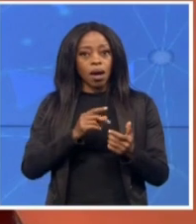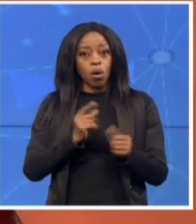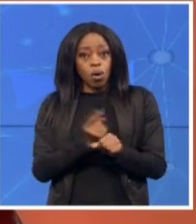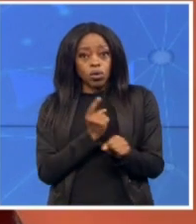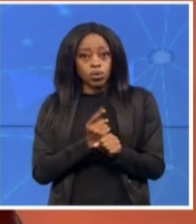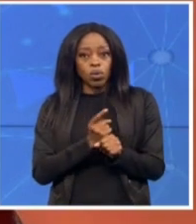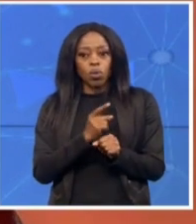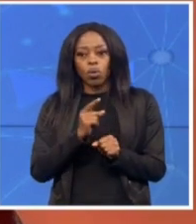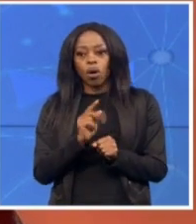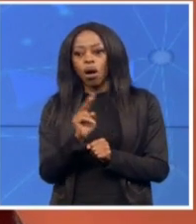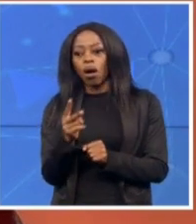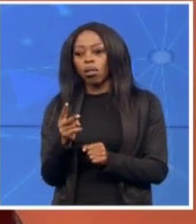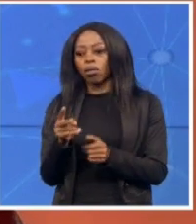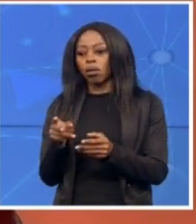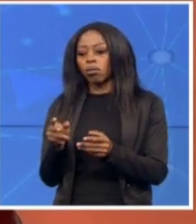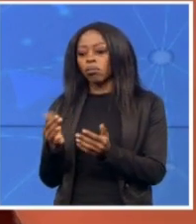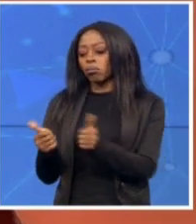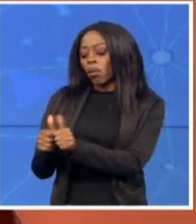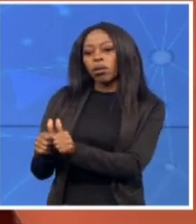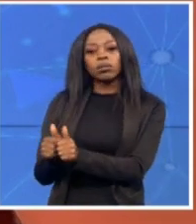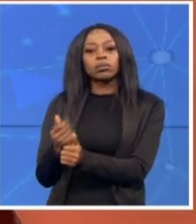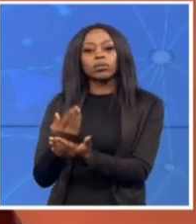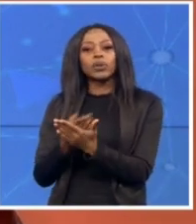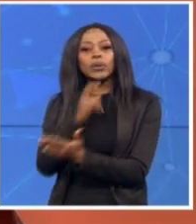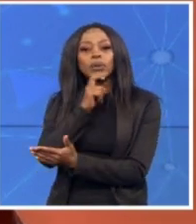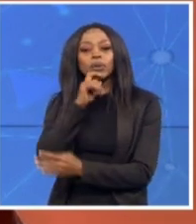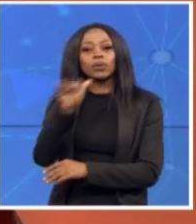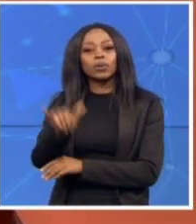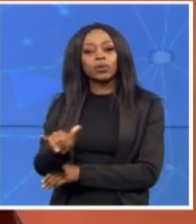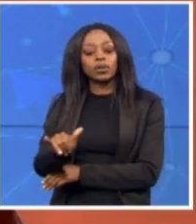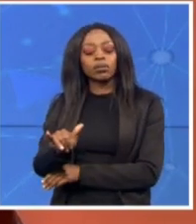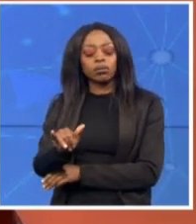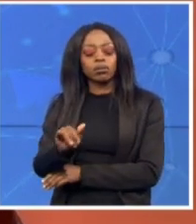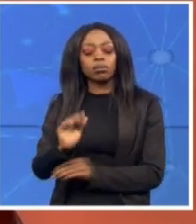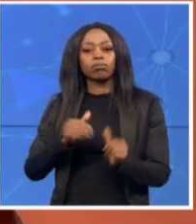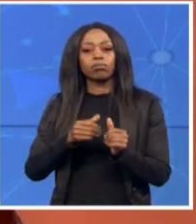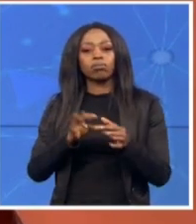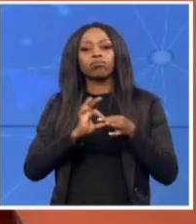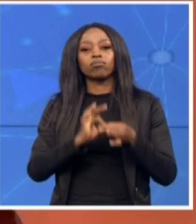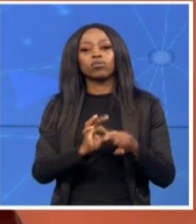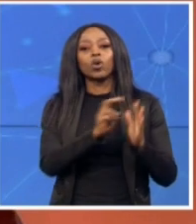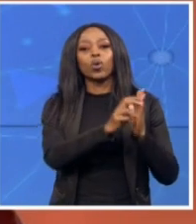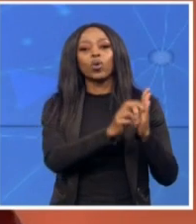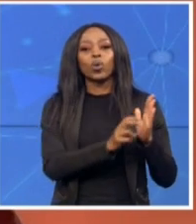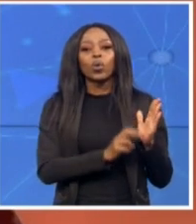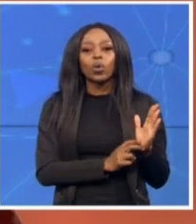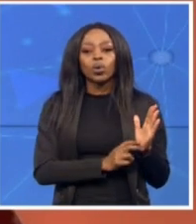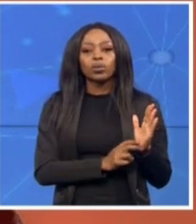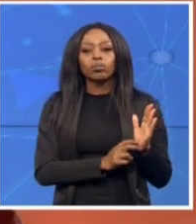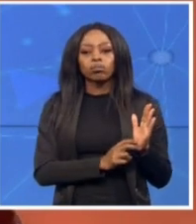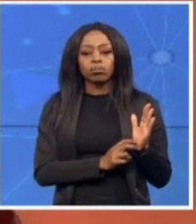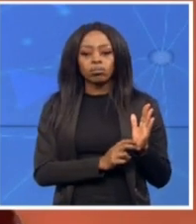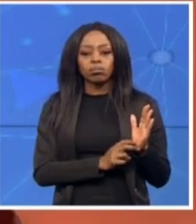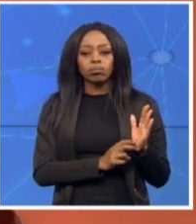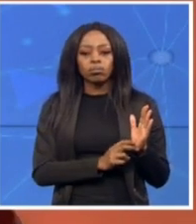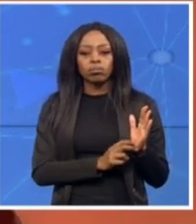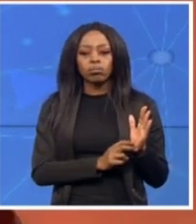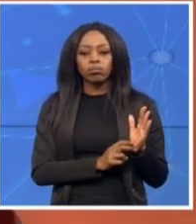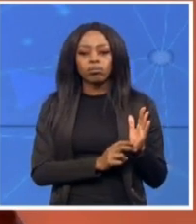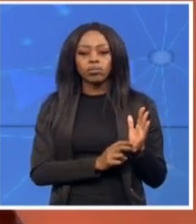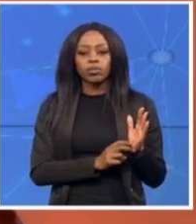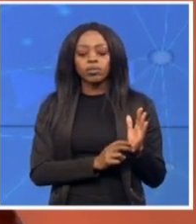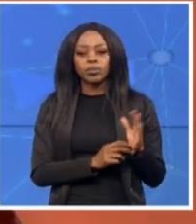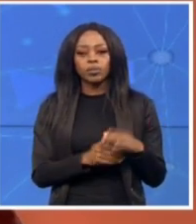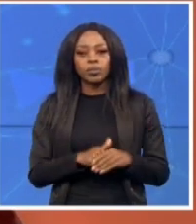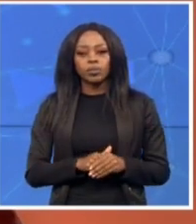are in terms of the regulations. For example, on the adverse effects events, in terms of the committee that's